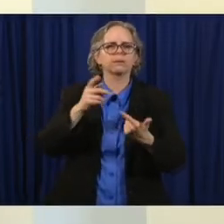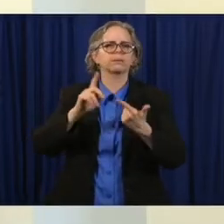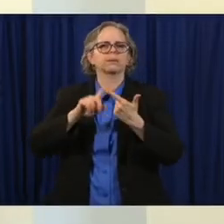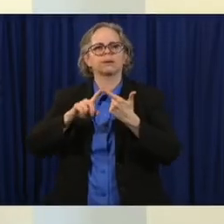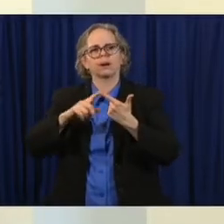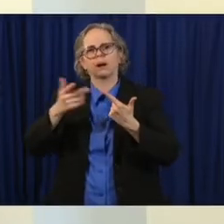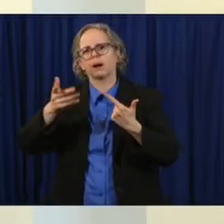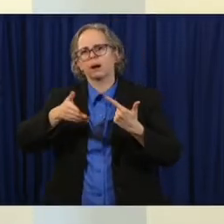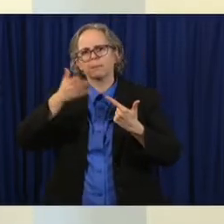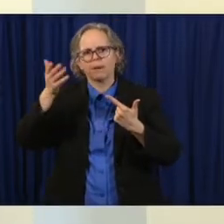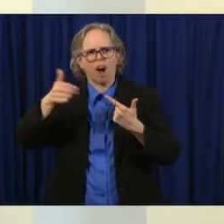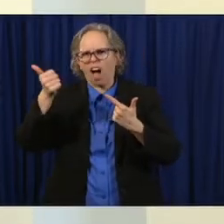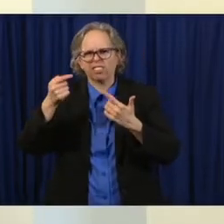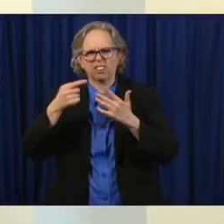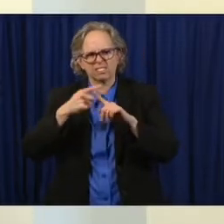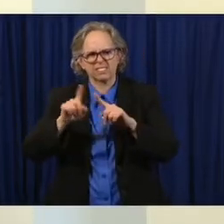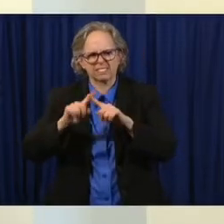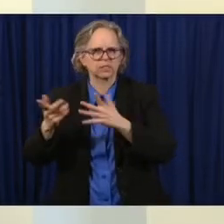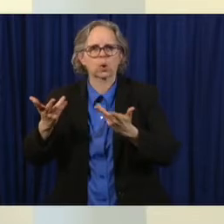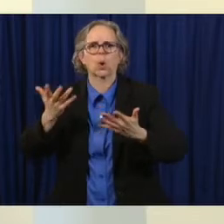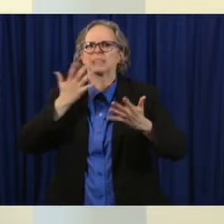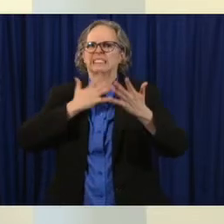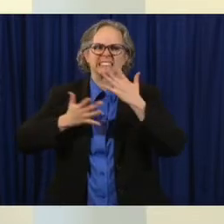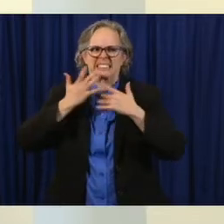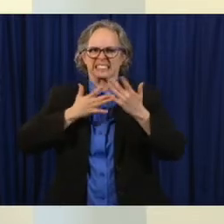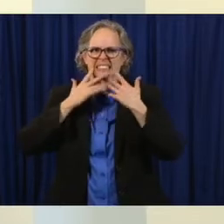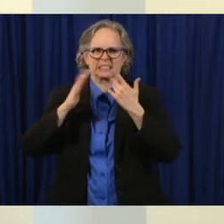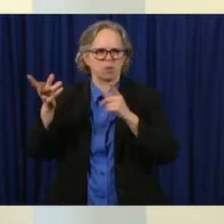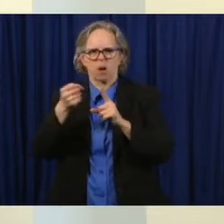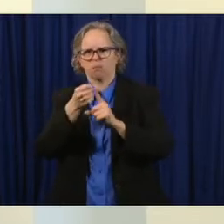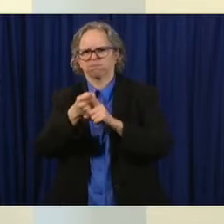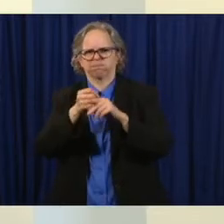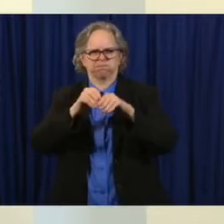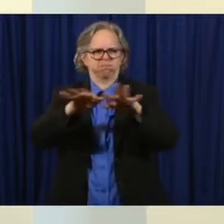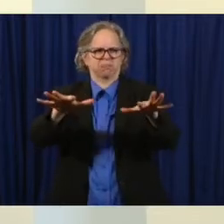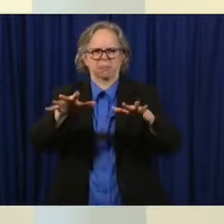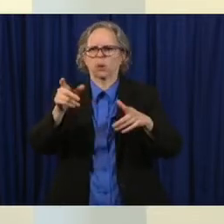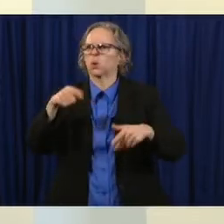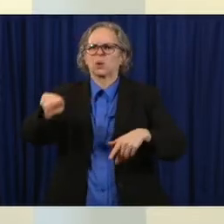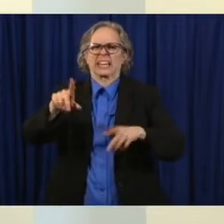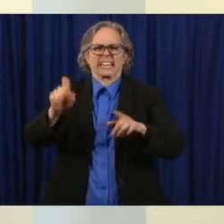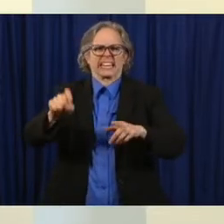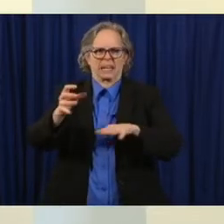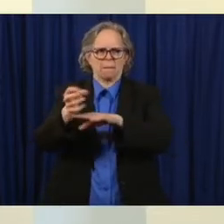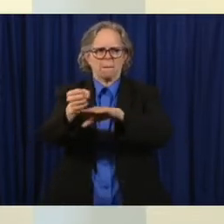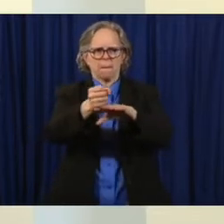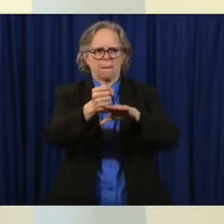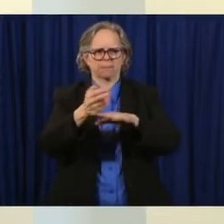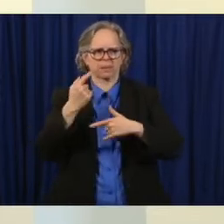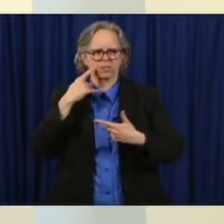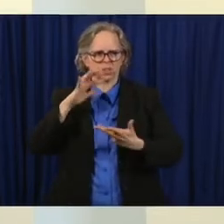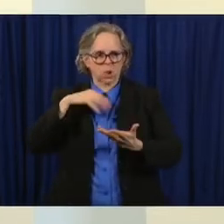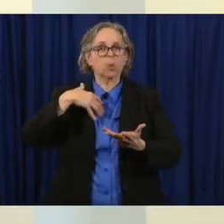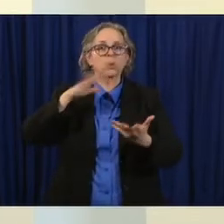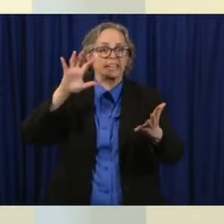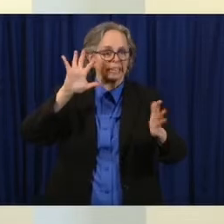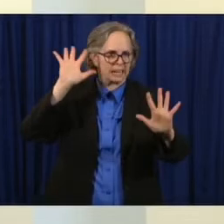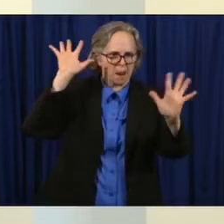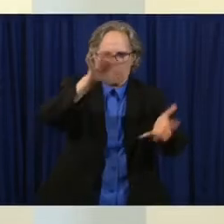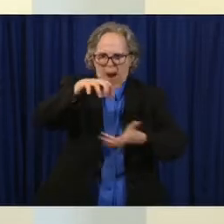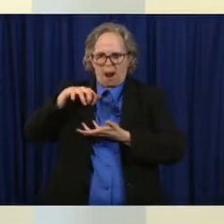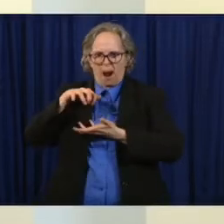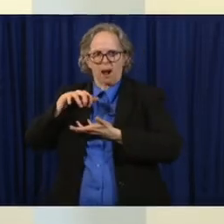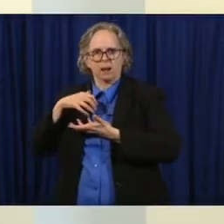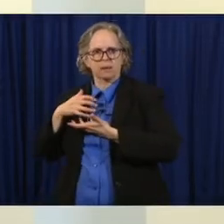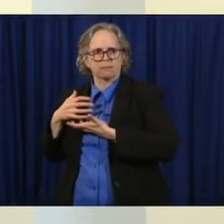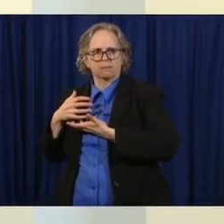we saw that there was maybe some hoarding going on. So we limit it to a prescription